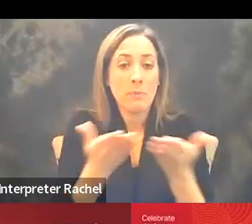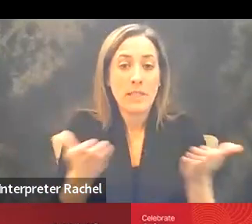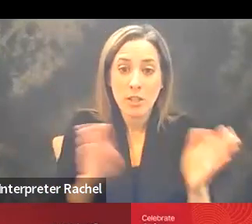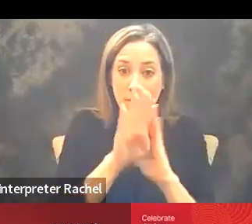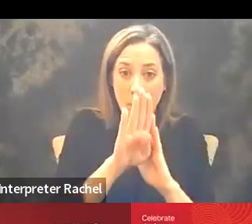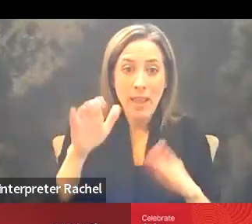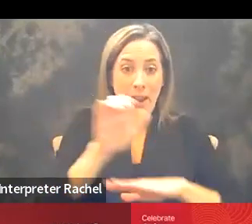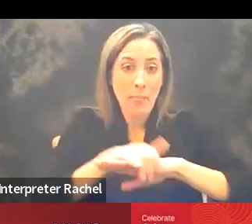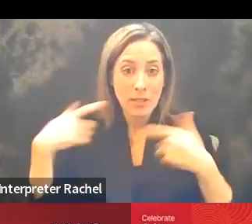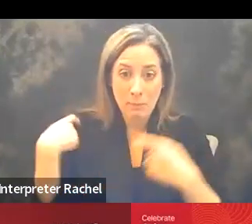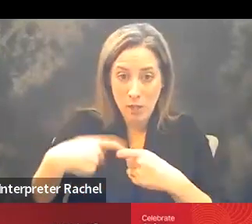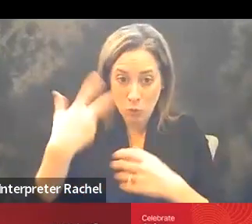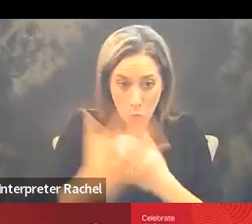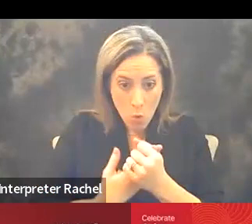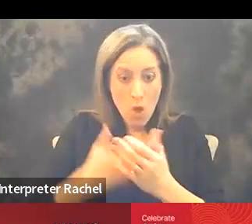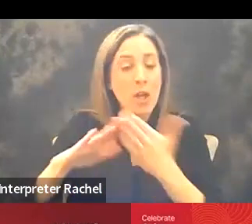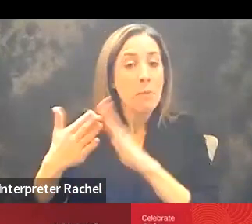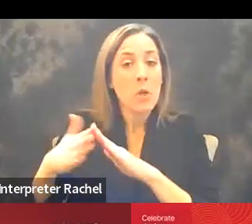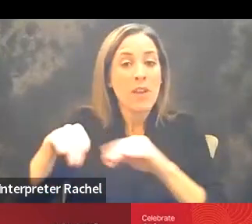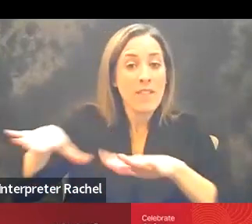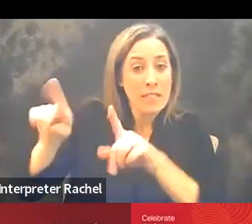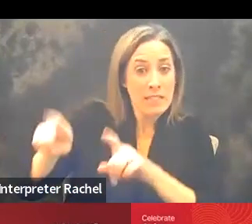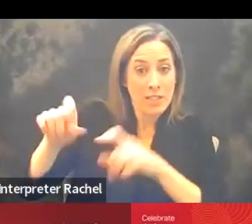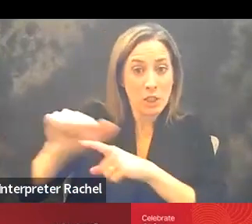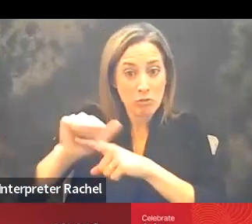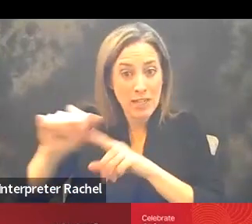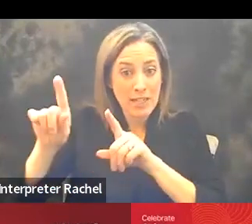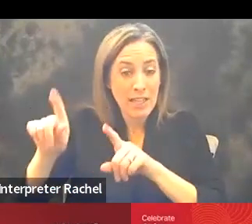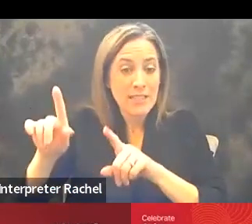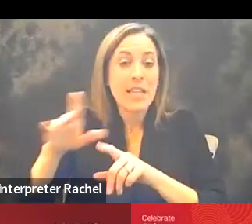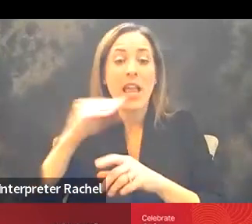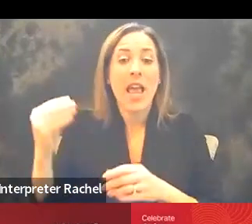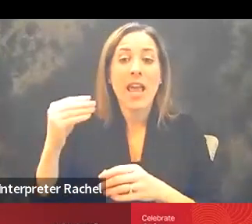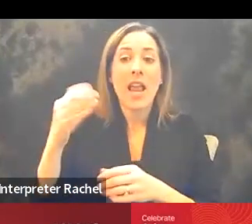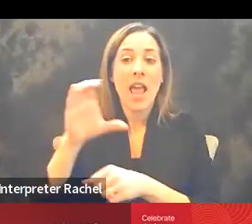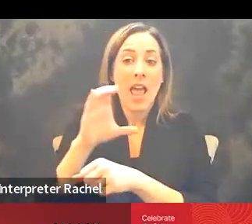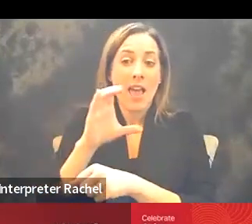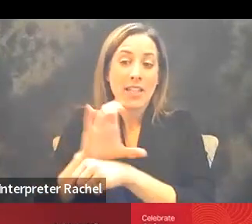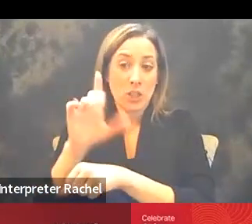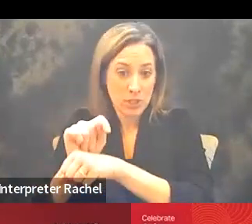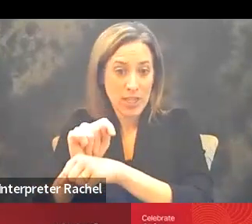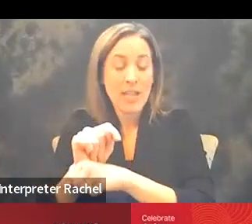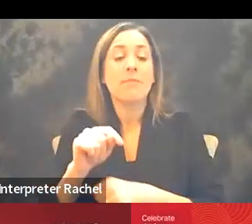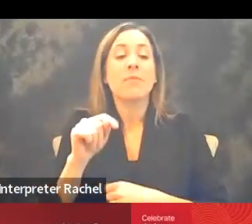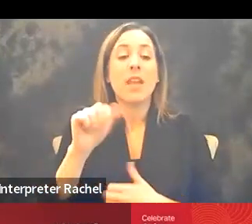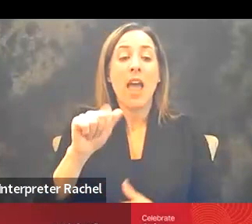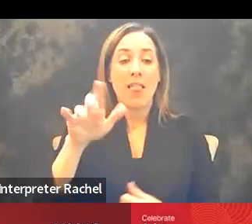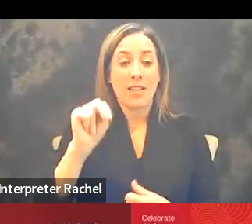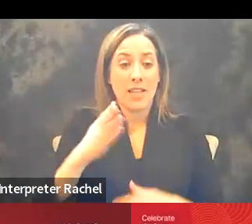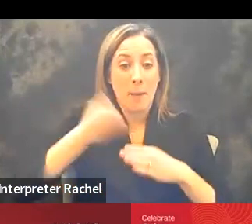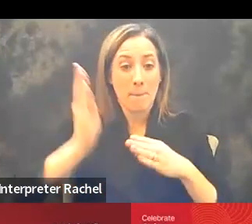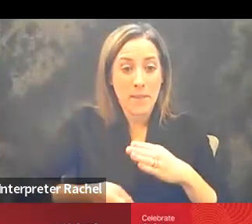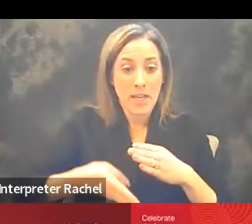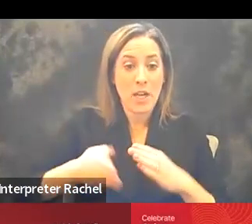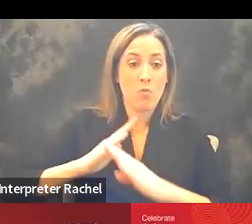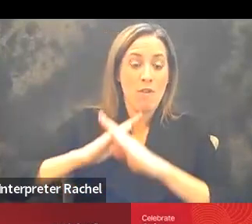English and Spanish, community field testing, training, and organizational health literacy consulting. Alison completed a prevention fellowship with